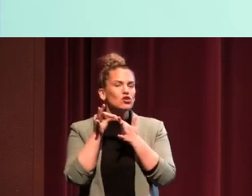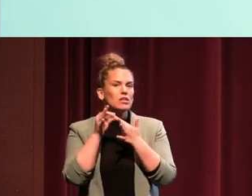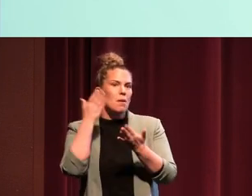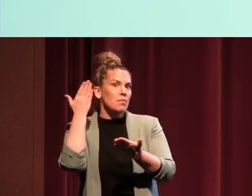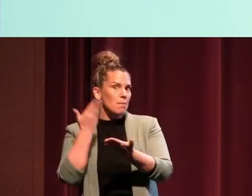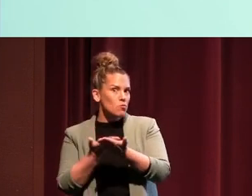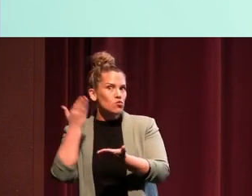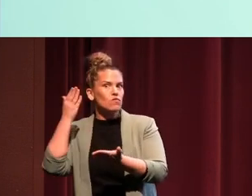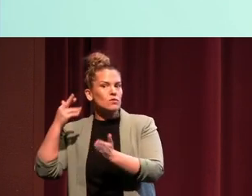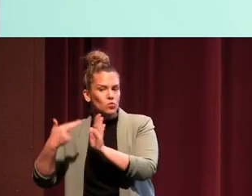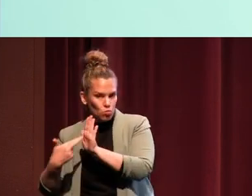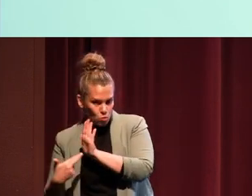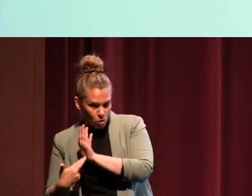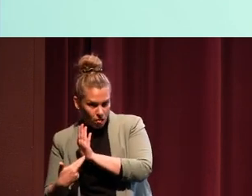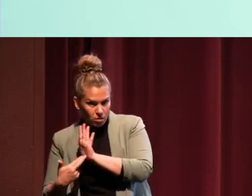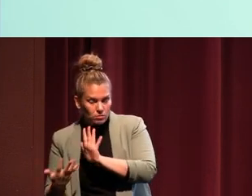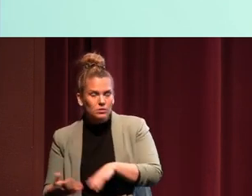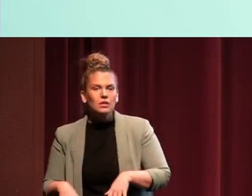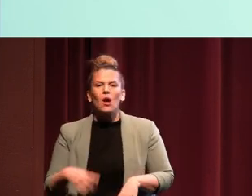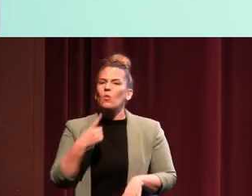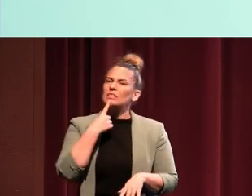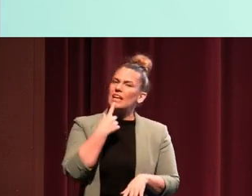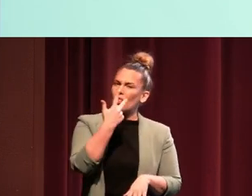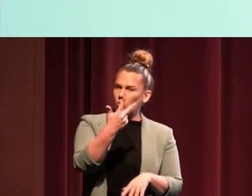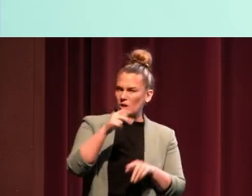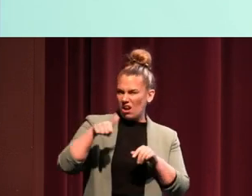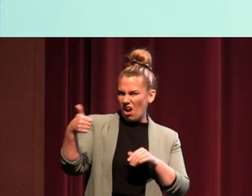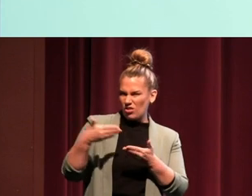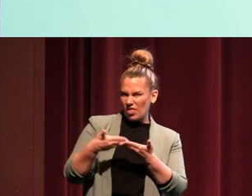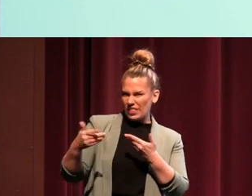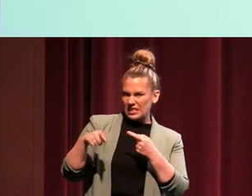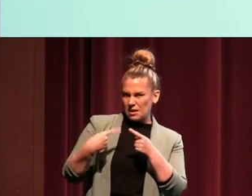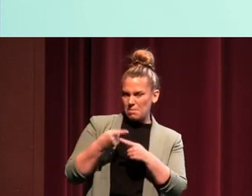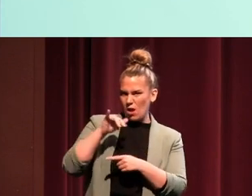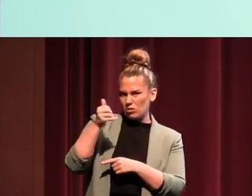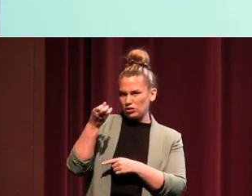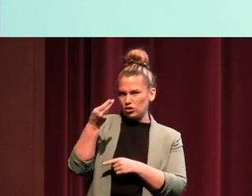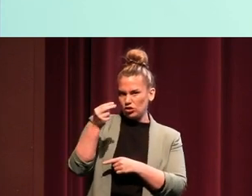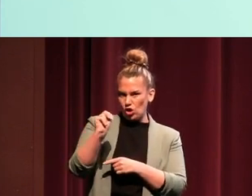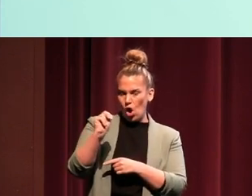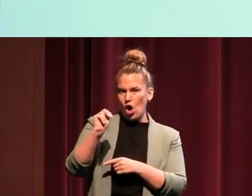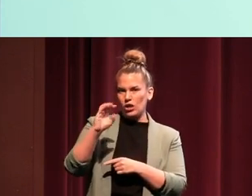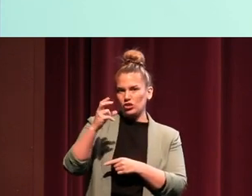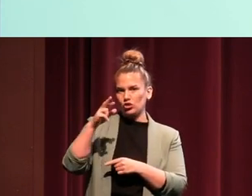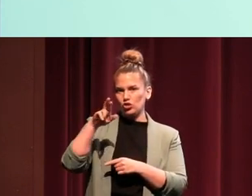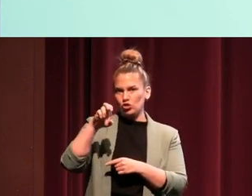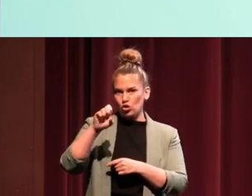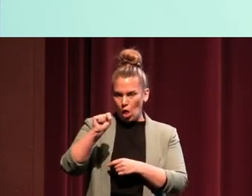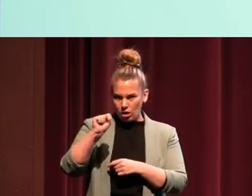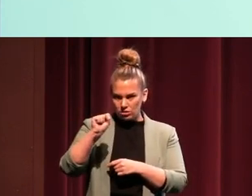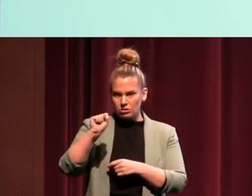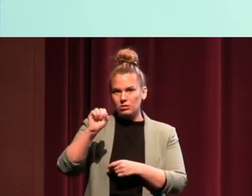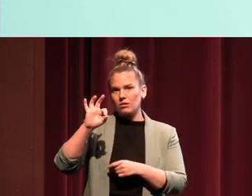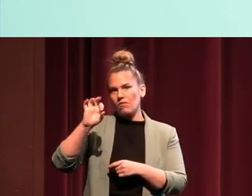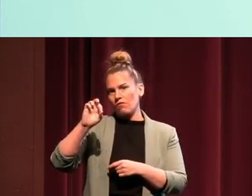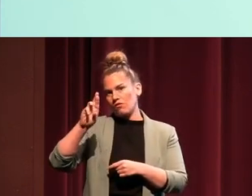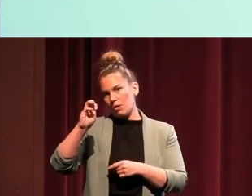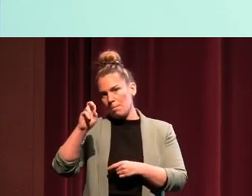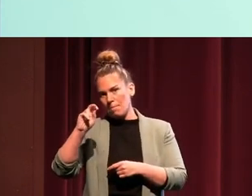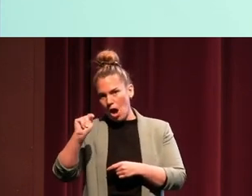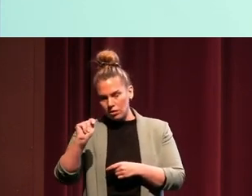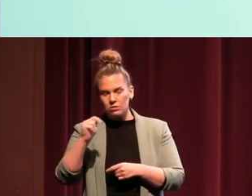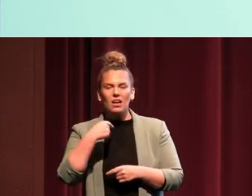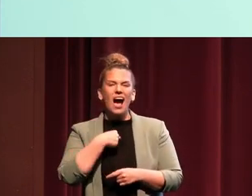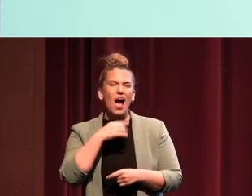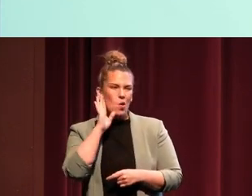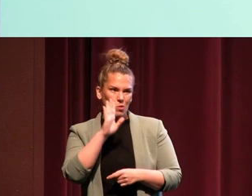rule. I'll say three other things about John Charles Fremont. And I'm actually going to get serious here. I'm